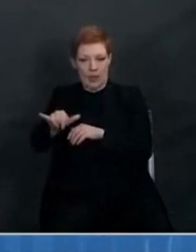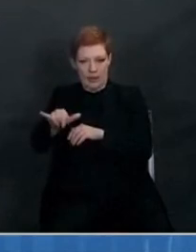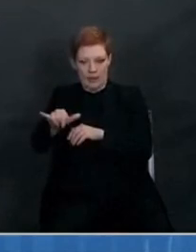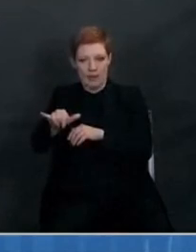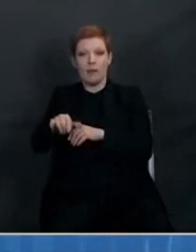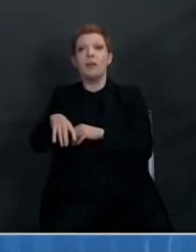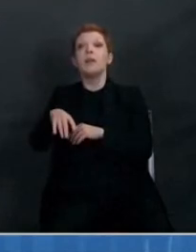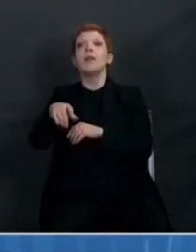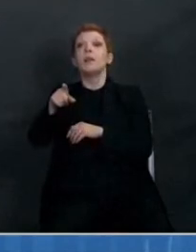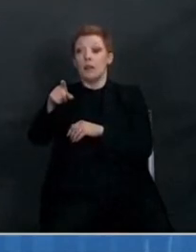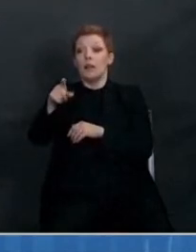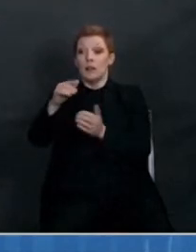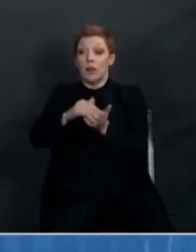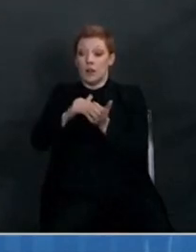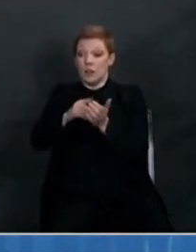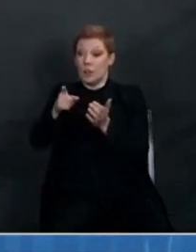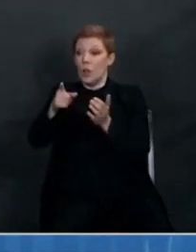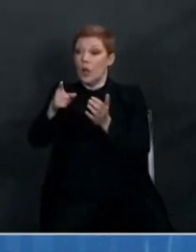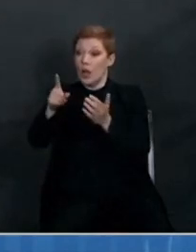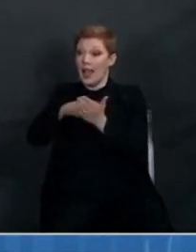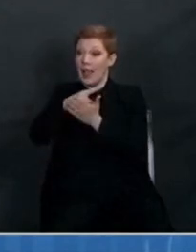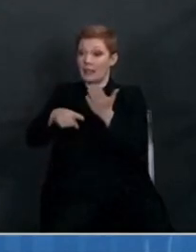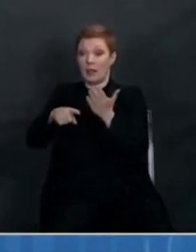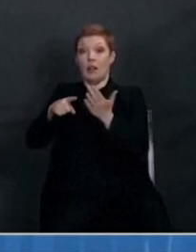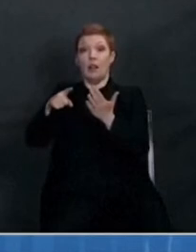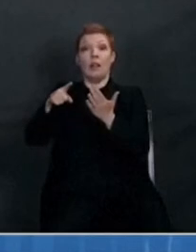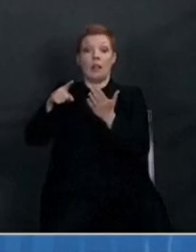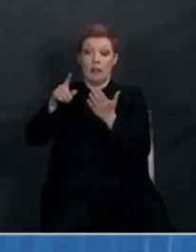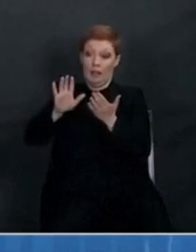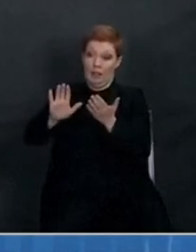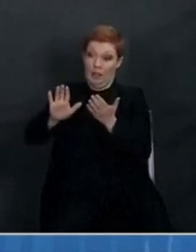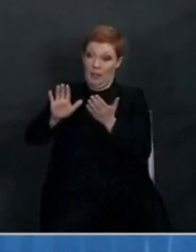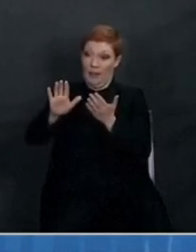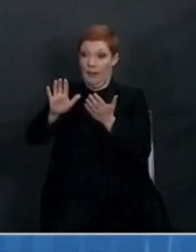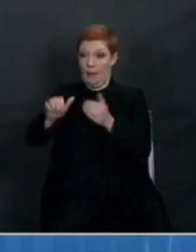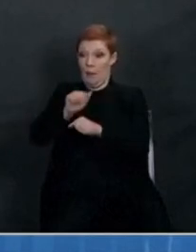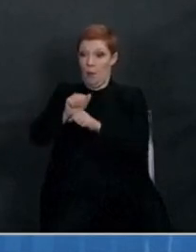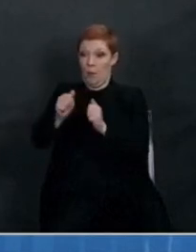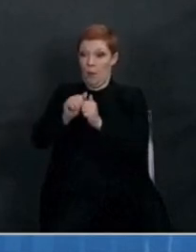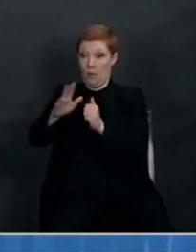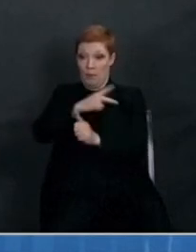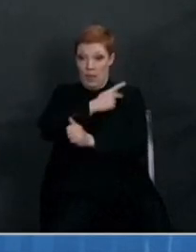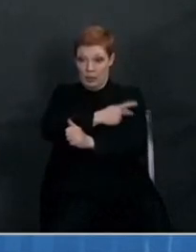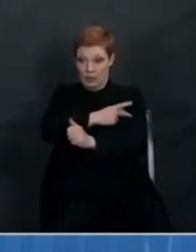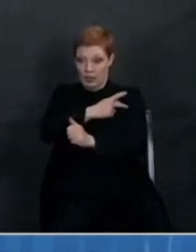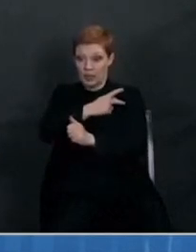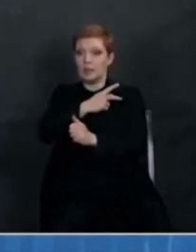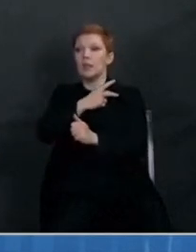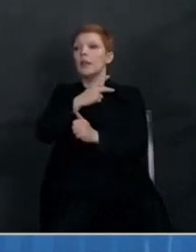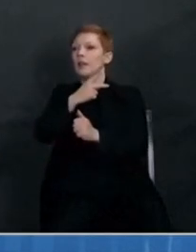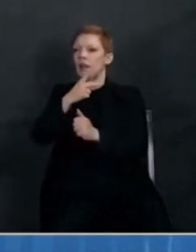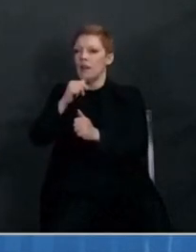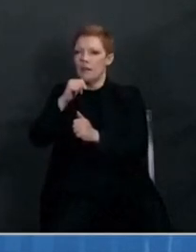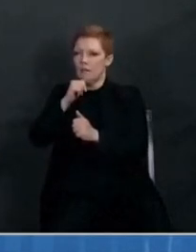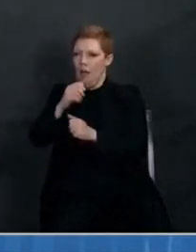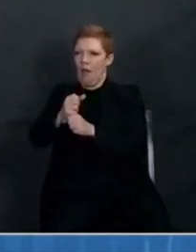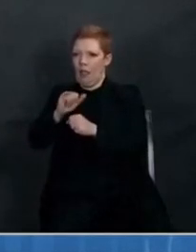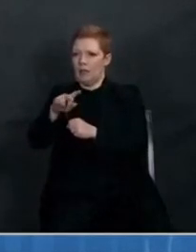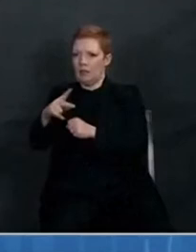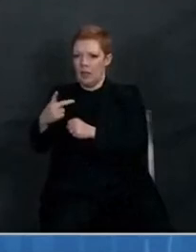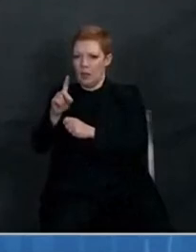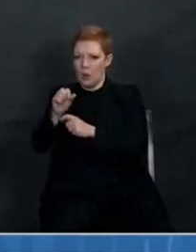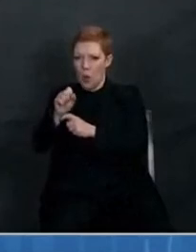take, preventing Americans from getting their first dose of the vaccine as quickly as it needs to happen. We